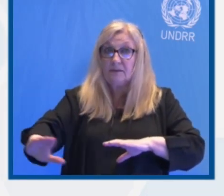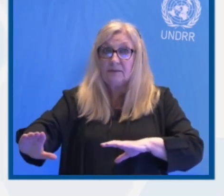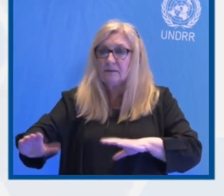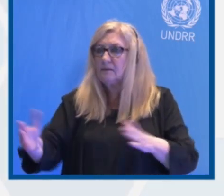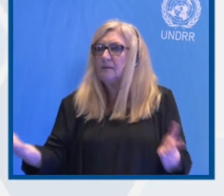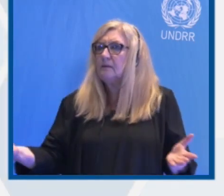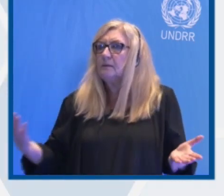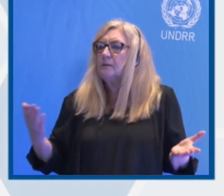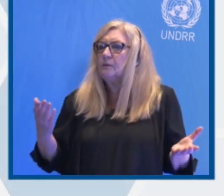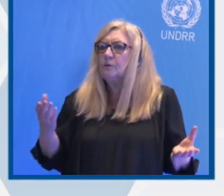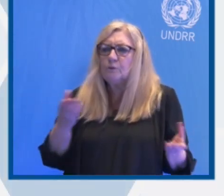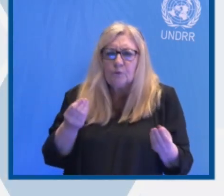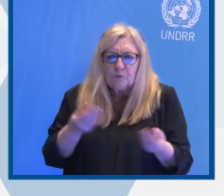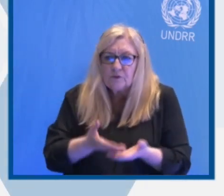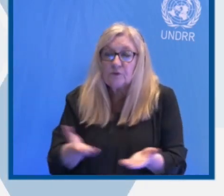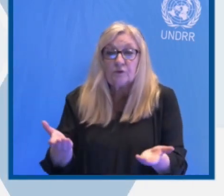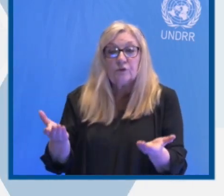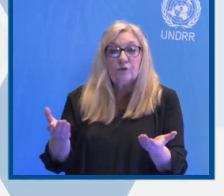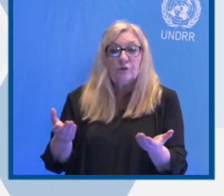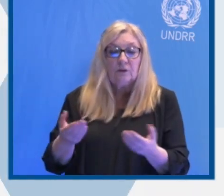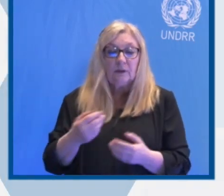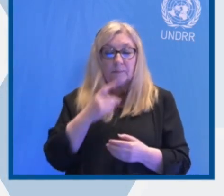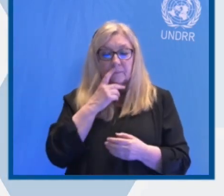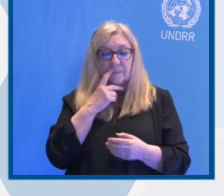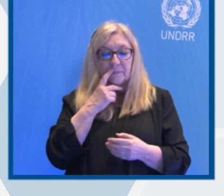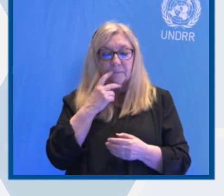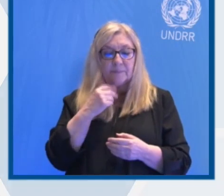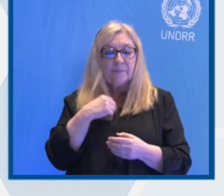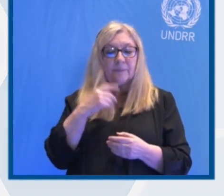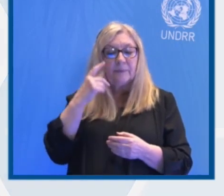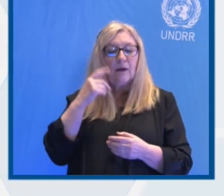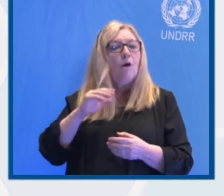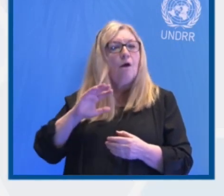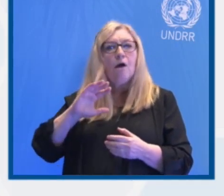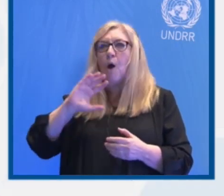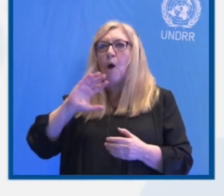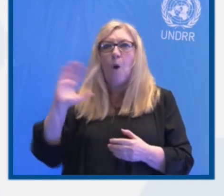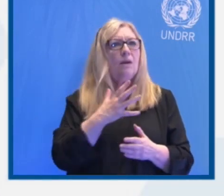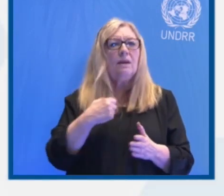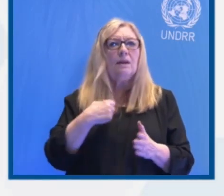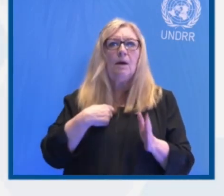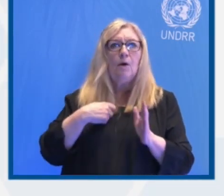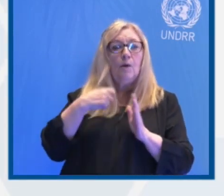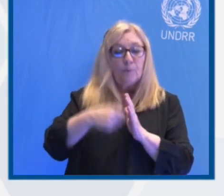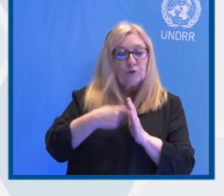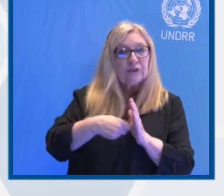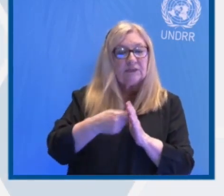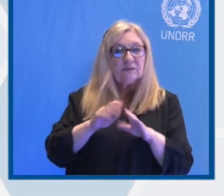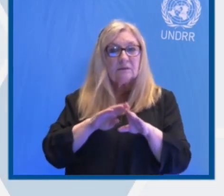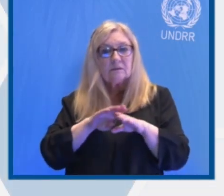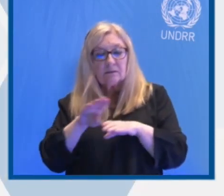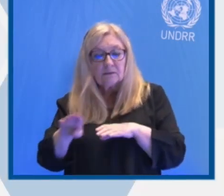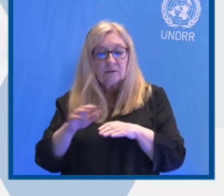Building resilience into project cycles. All infrastructure projects go through cycles of